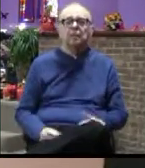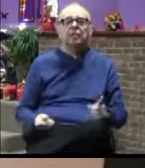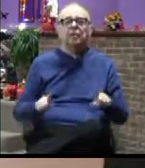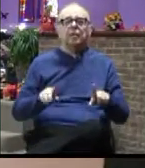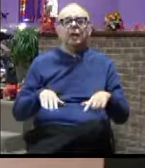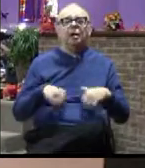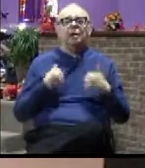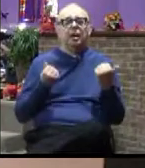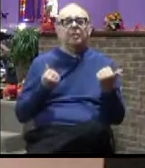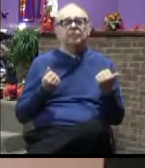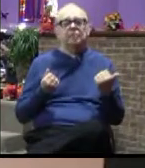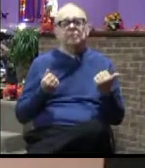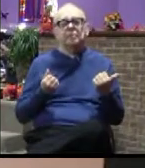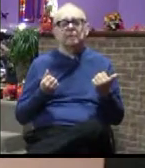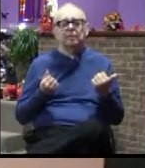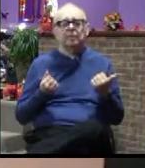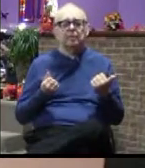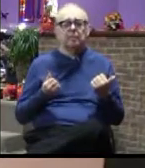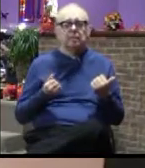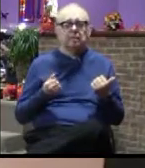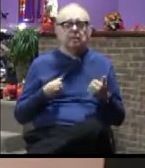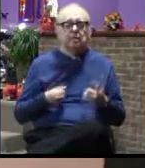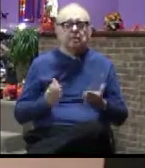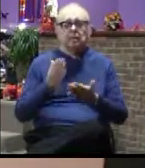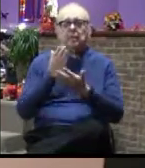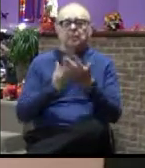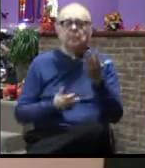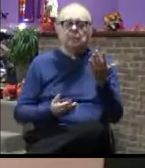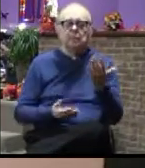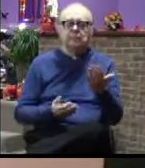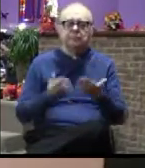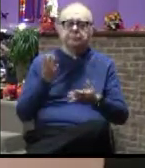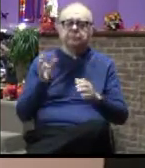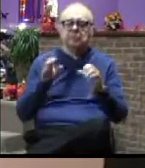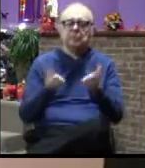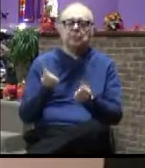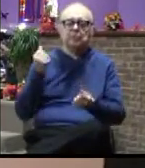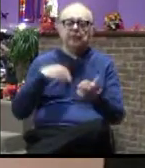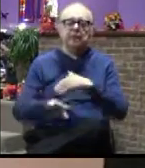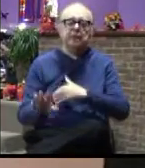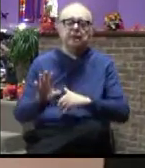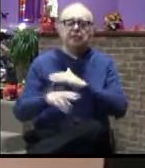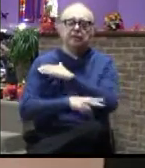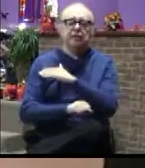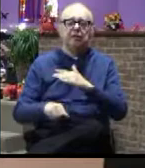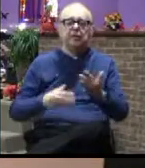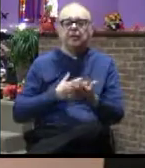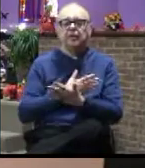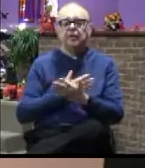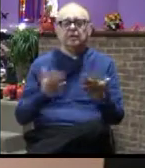Well, in our lives, we've allowed someone to break in and steal stuff from us.